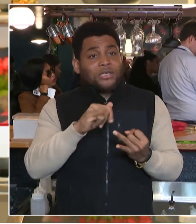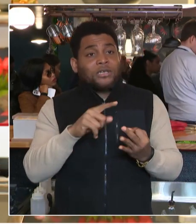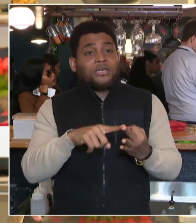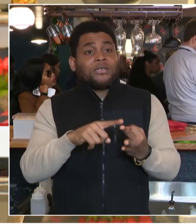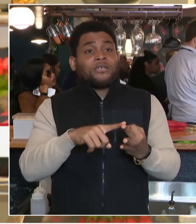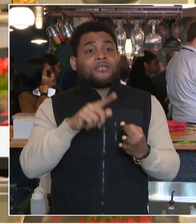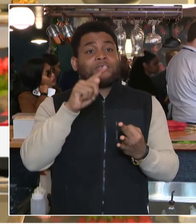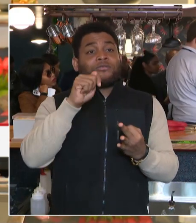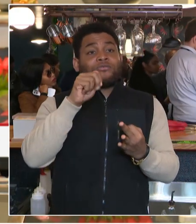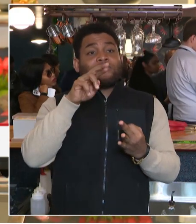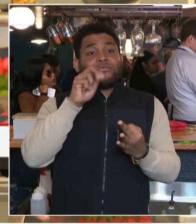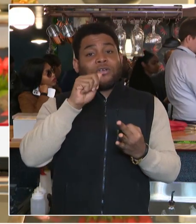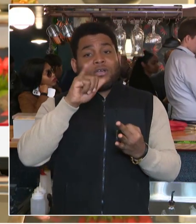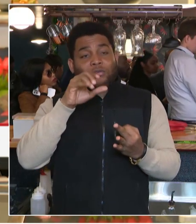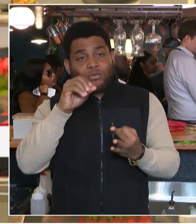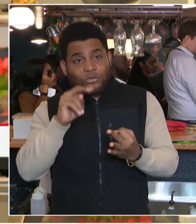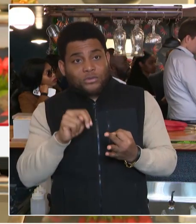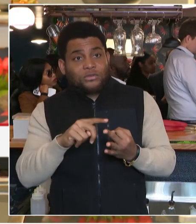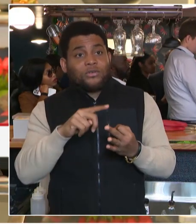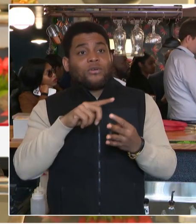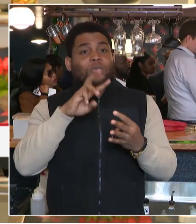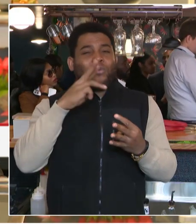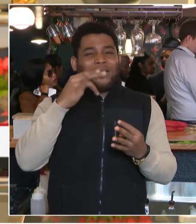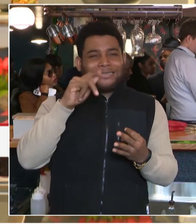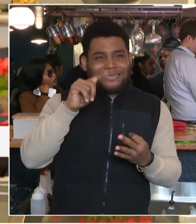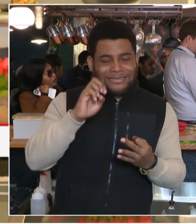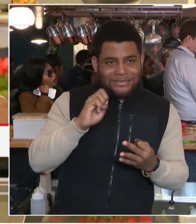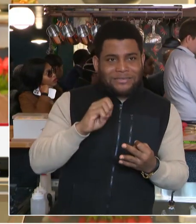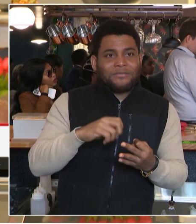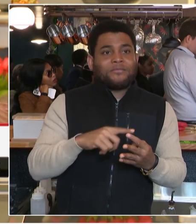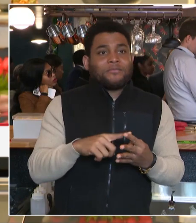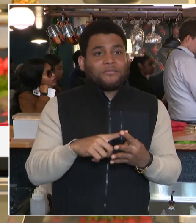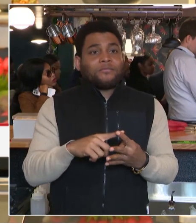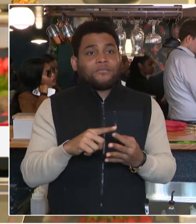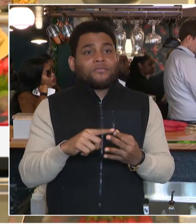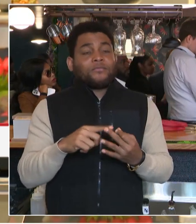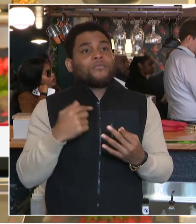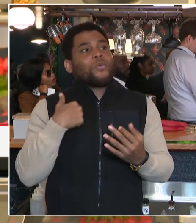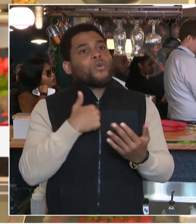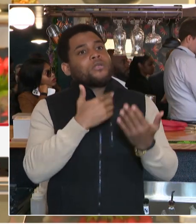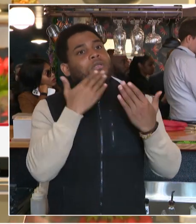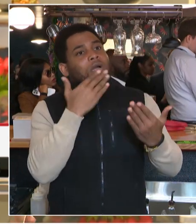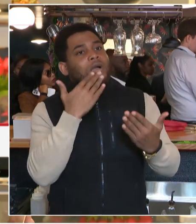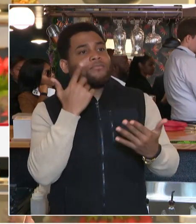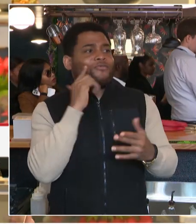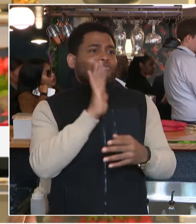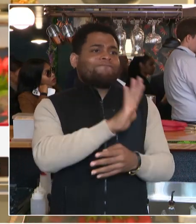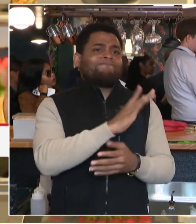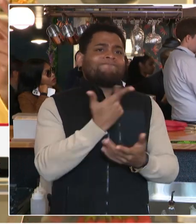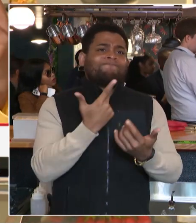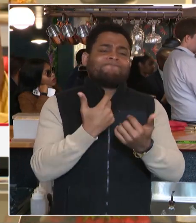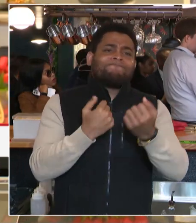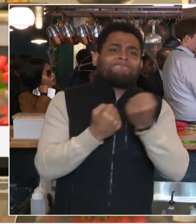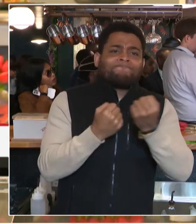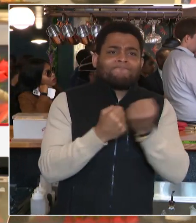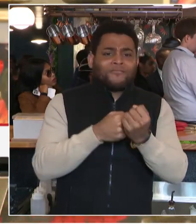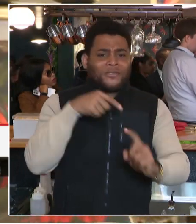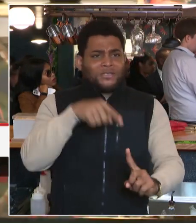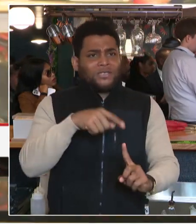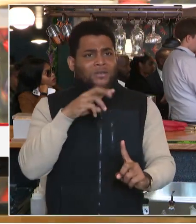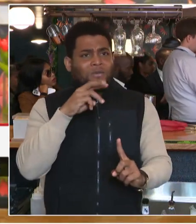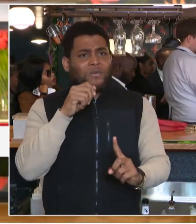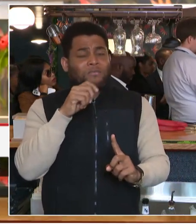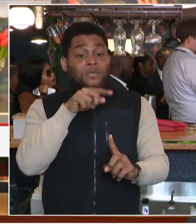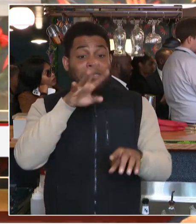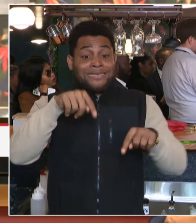bringing businesses to Ward 7. Just shopping center in particular, I think, has opened